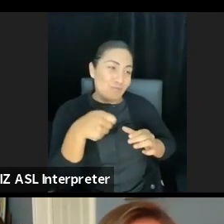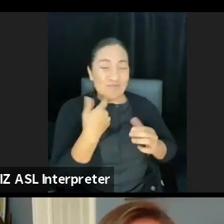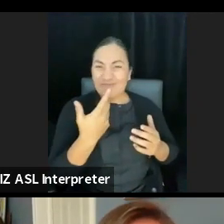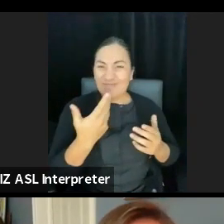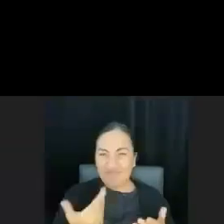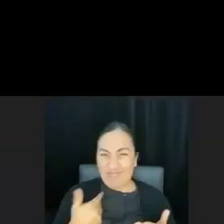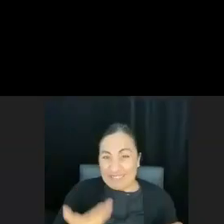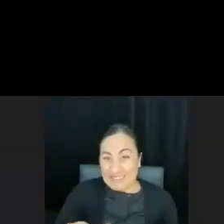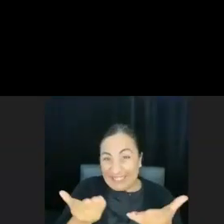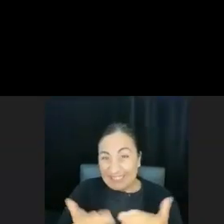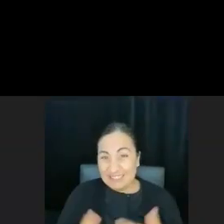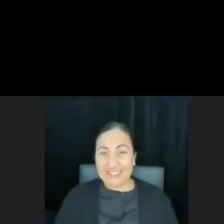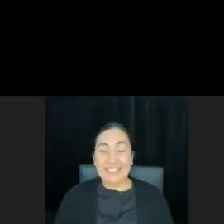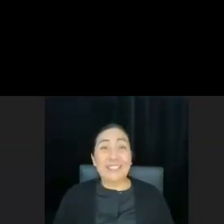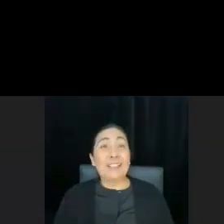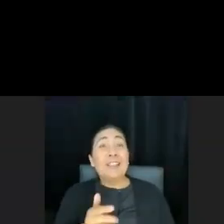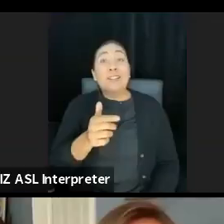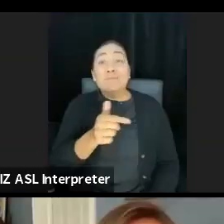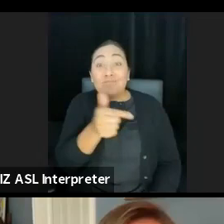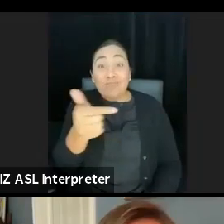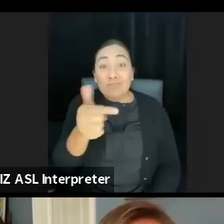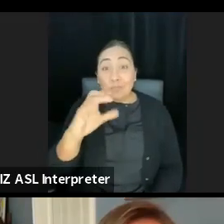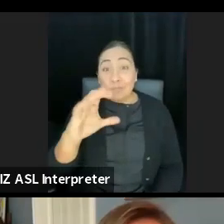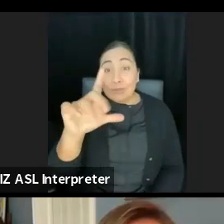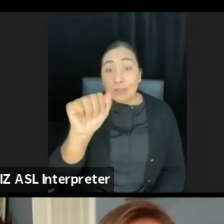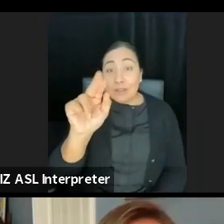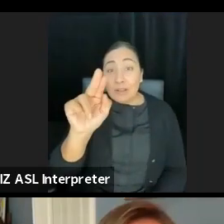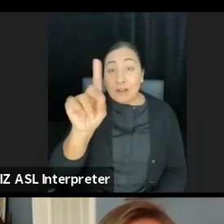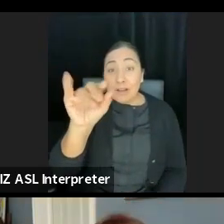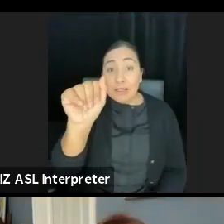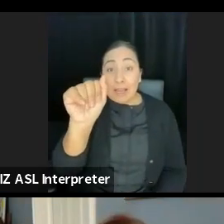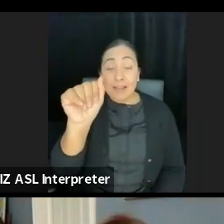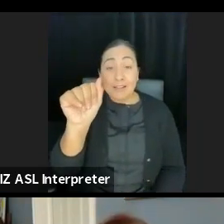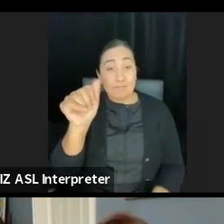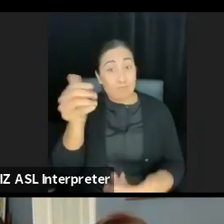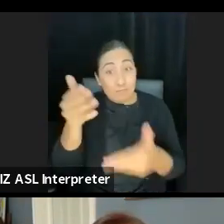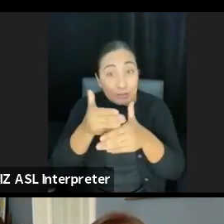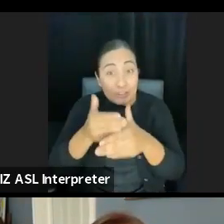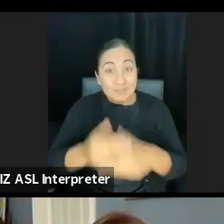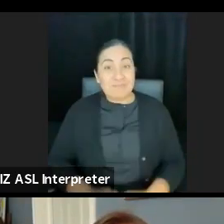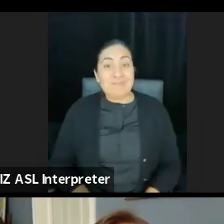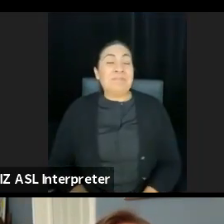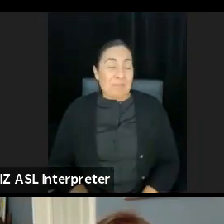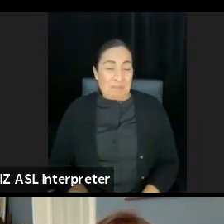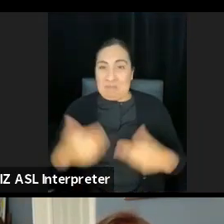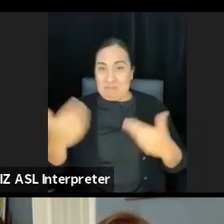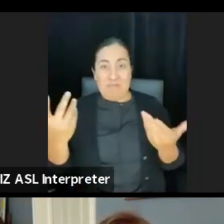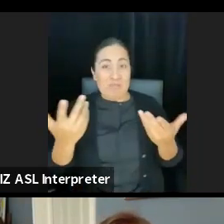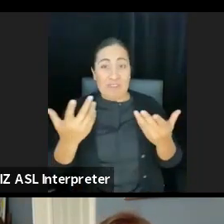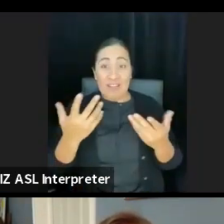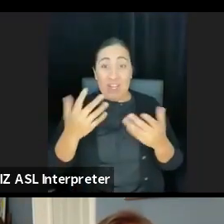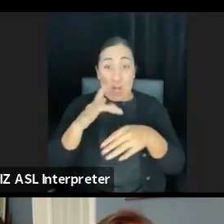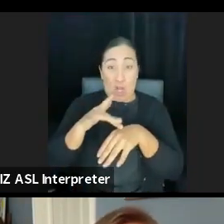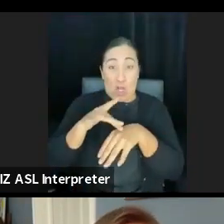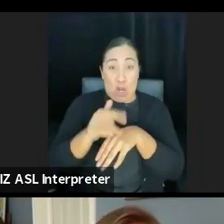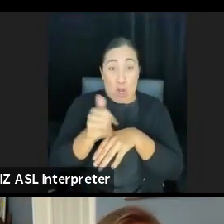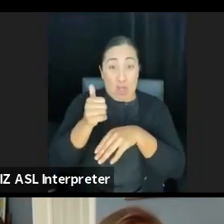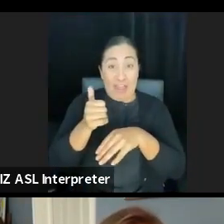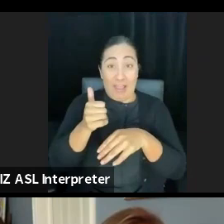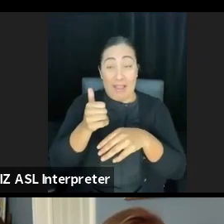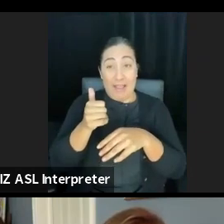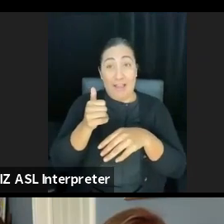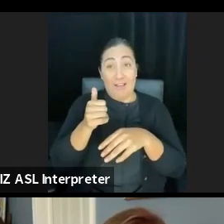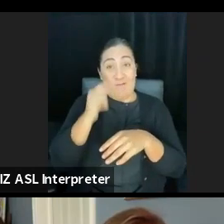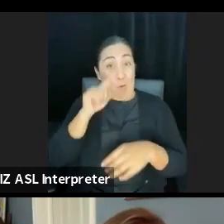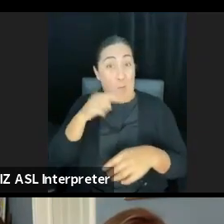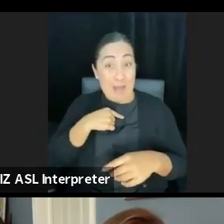Beautiful. Claudia, can I call you in to share? Indeed, it's a bit early. So the thing I'm most proud of today is